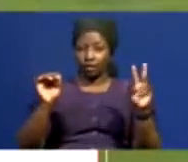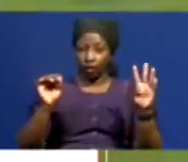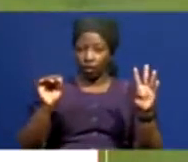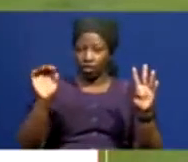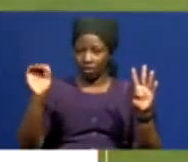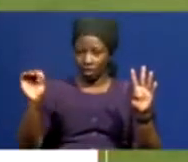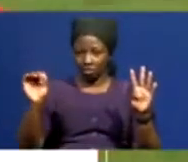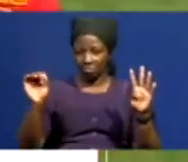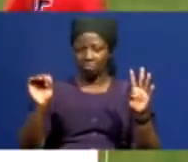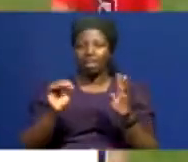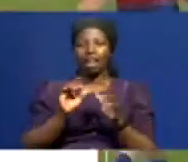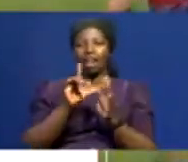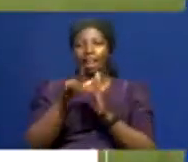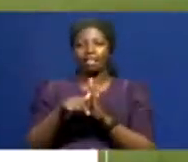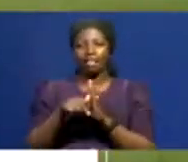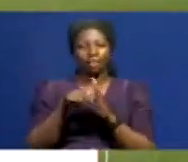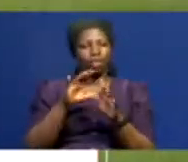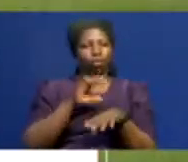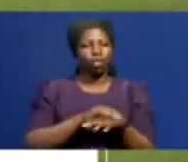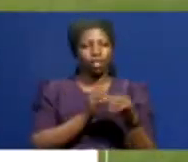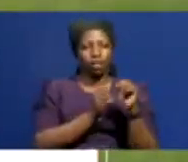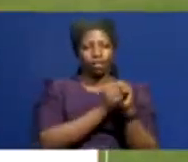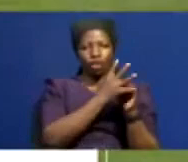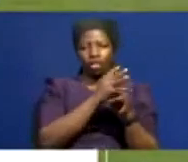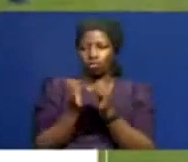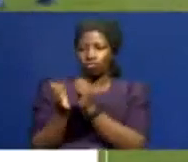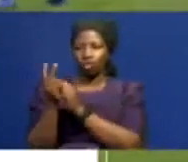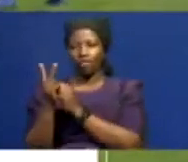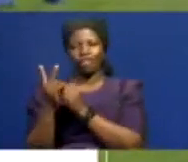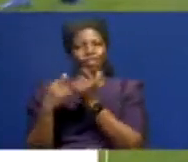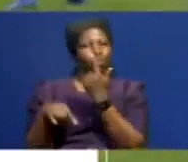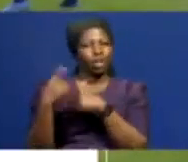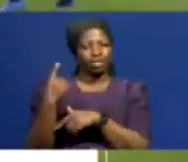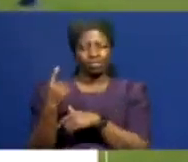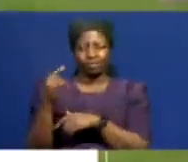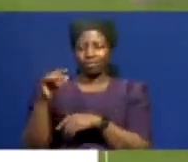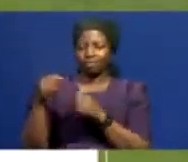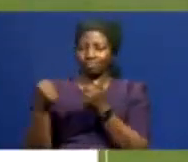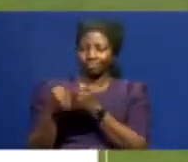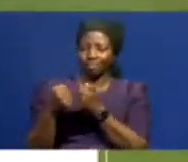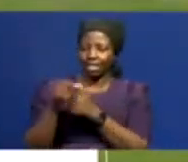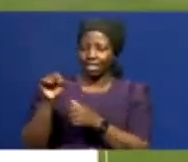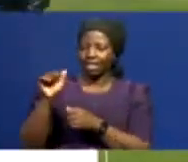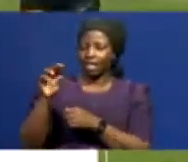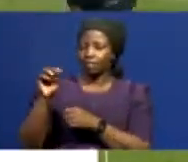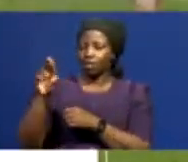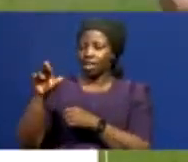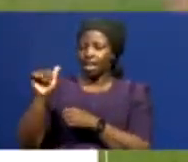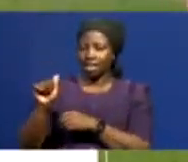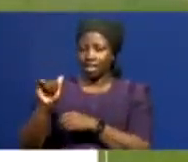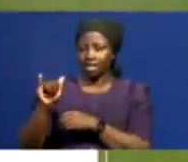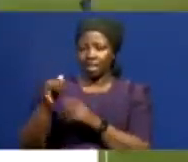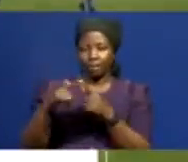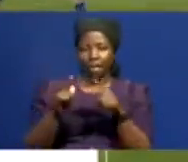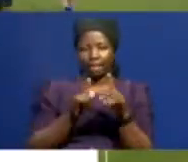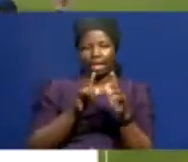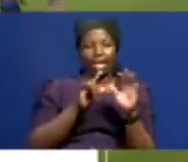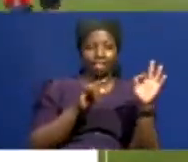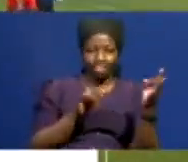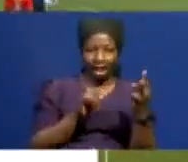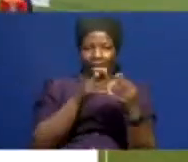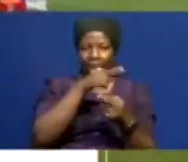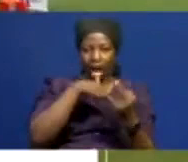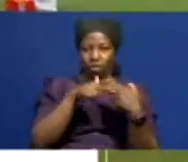before securing a narrow 14-12 win over Japan's Samurai. However, they lost 22-7 to KCB in their third